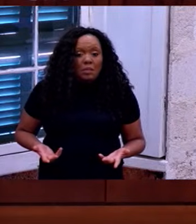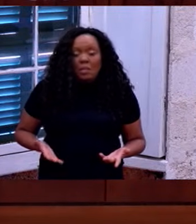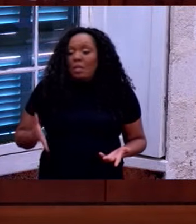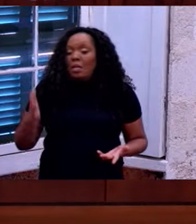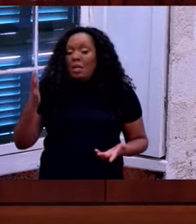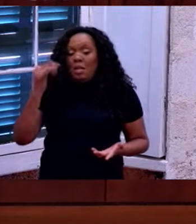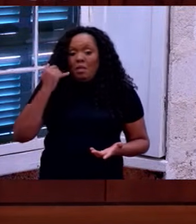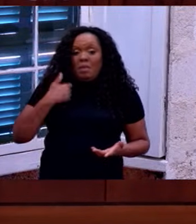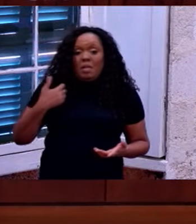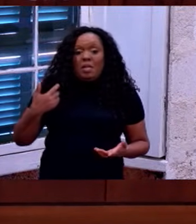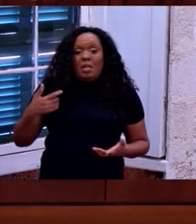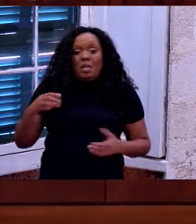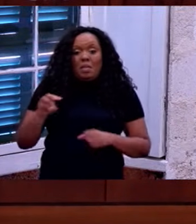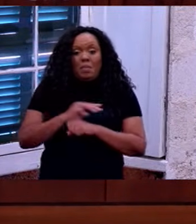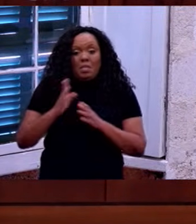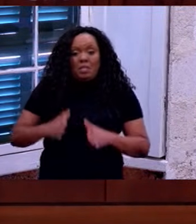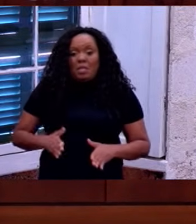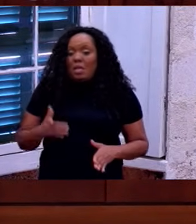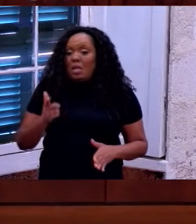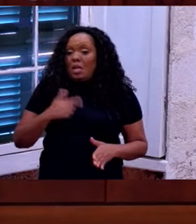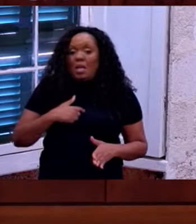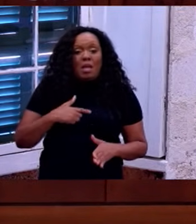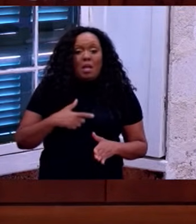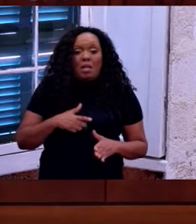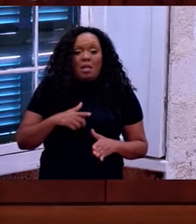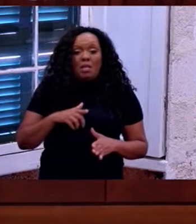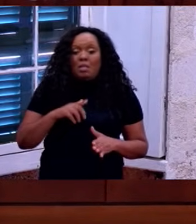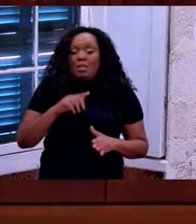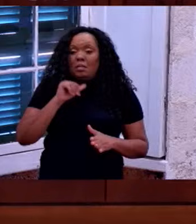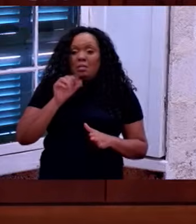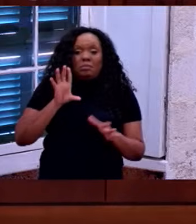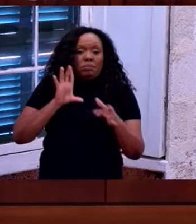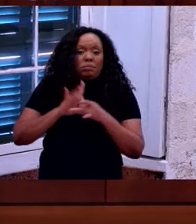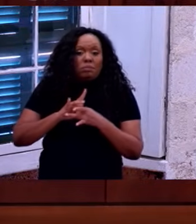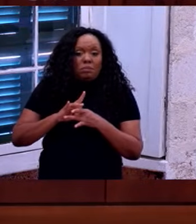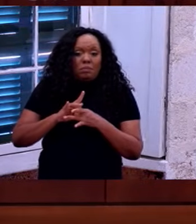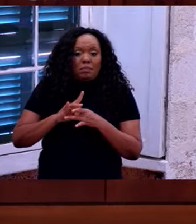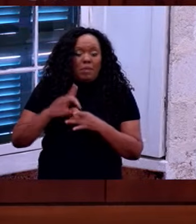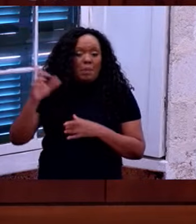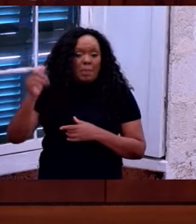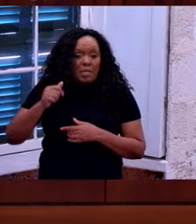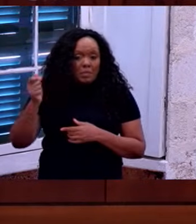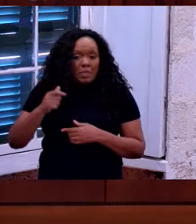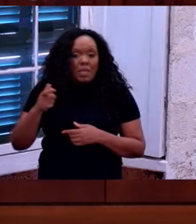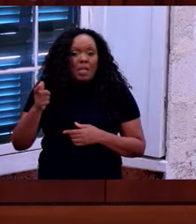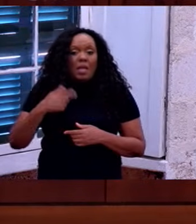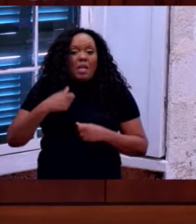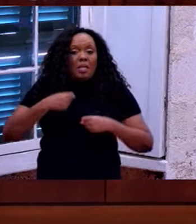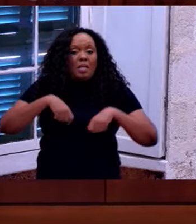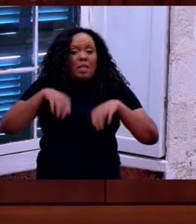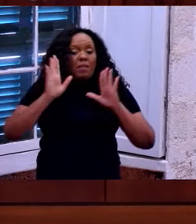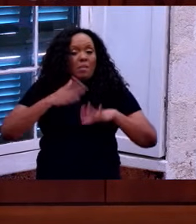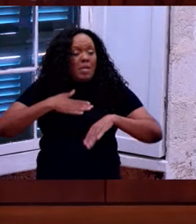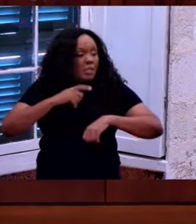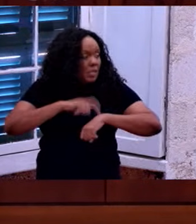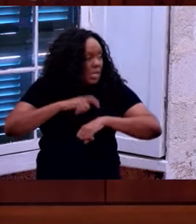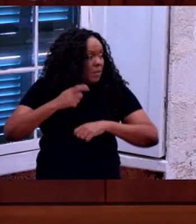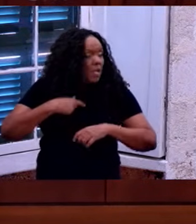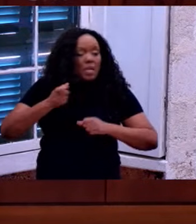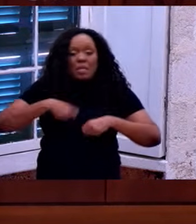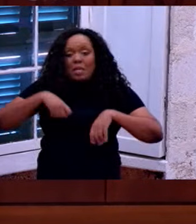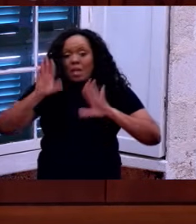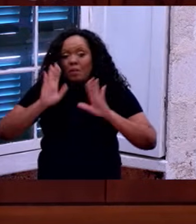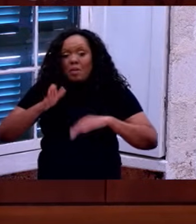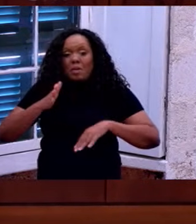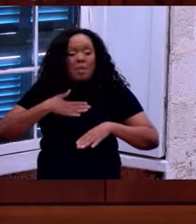minister, I am not entitled to a pension after giving up my own career, giving up my time serving in the